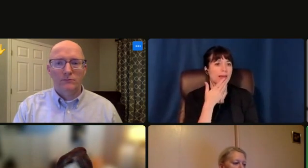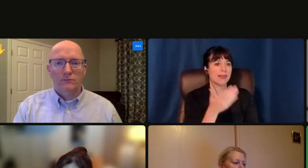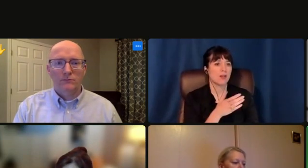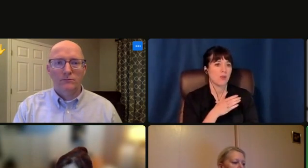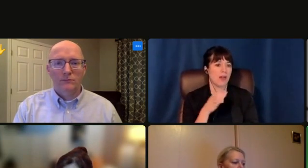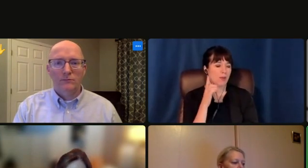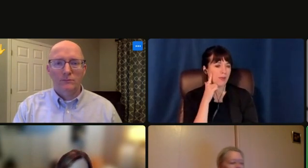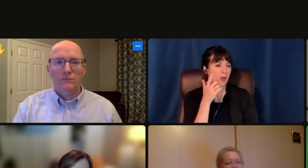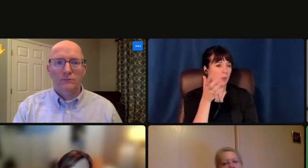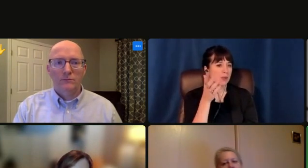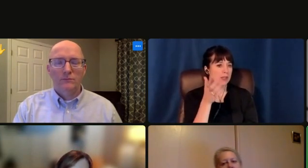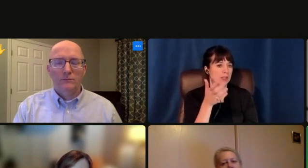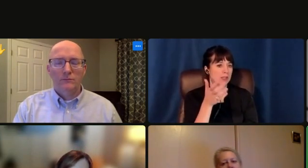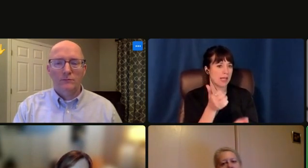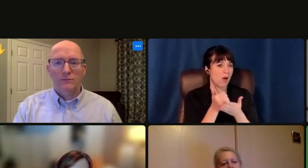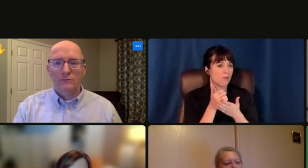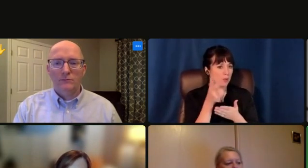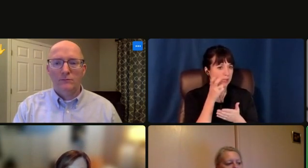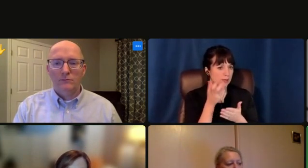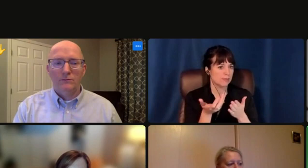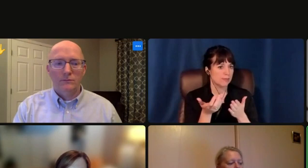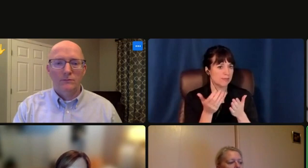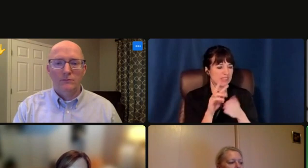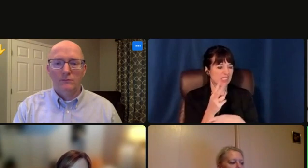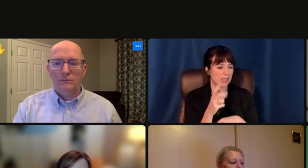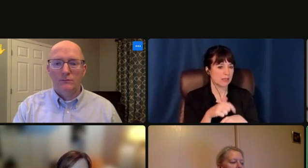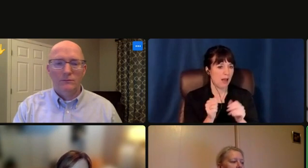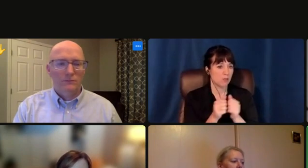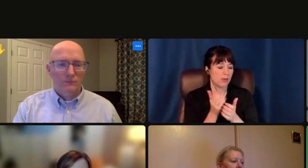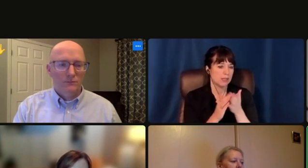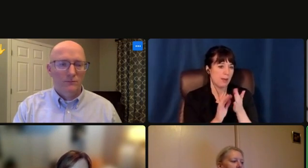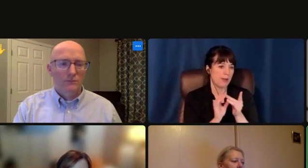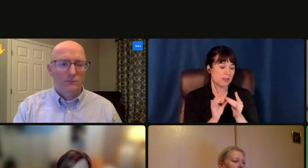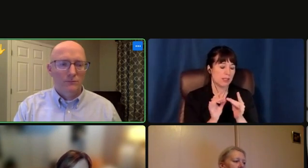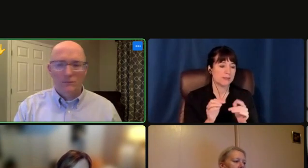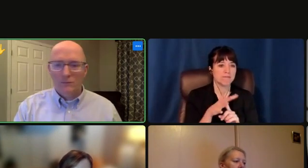was helpful to hear the second time with a little bit of context. Councilor Phillips.